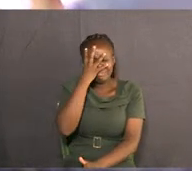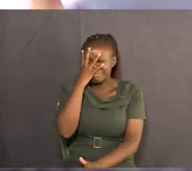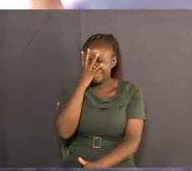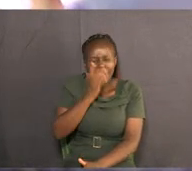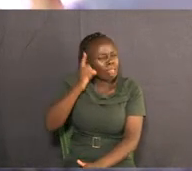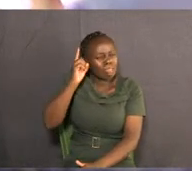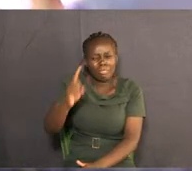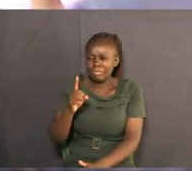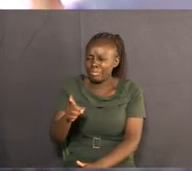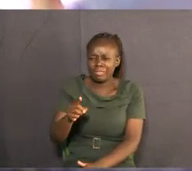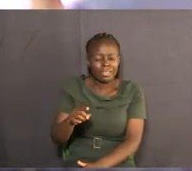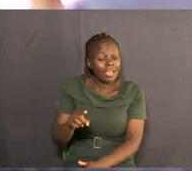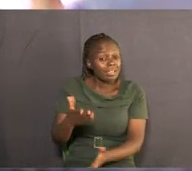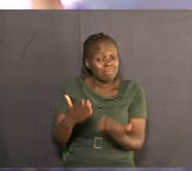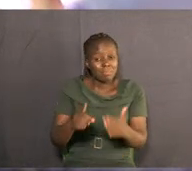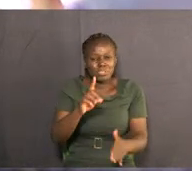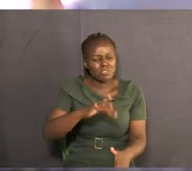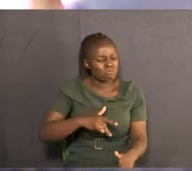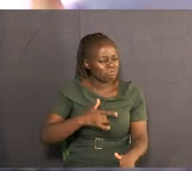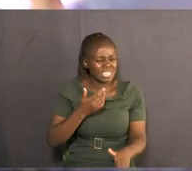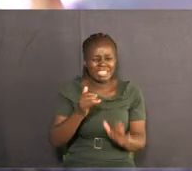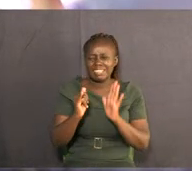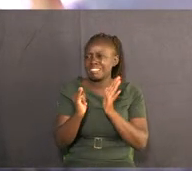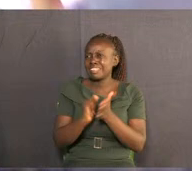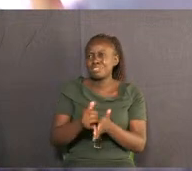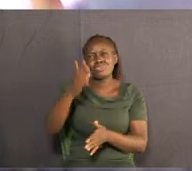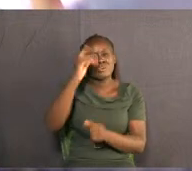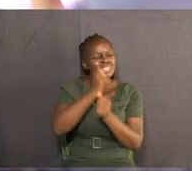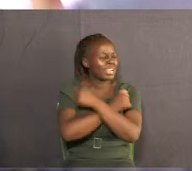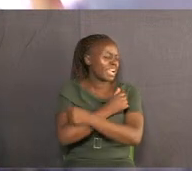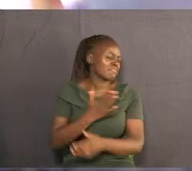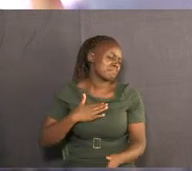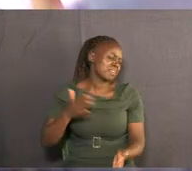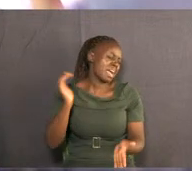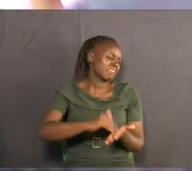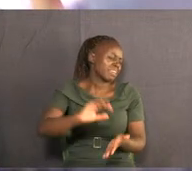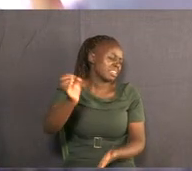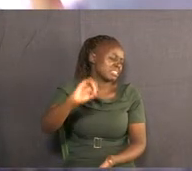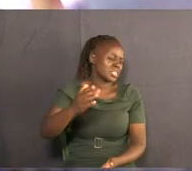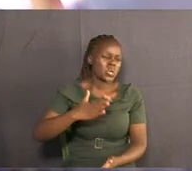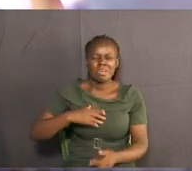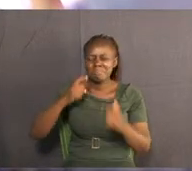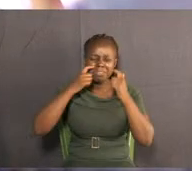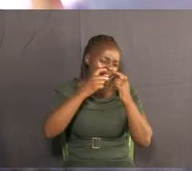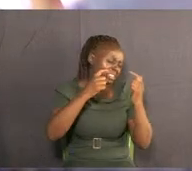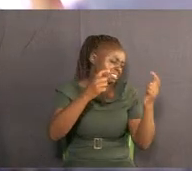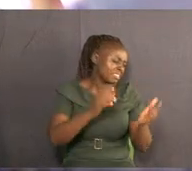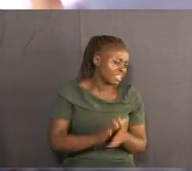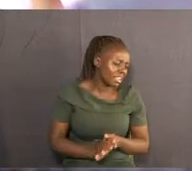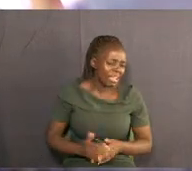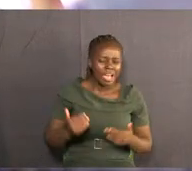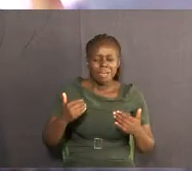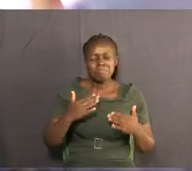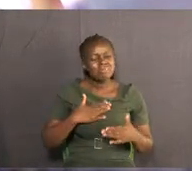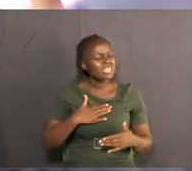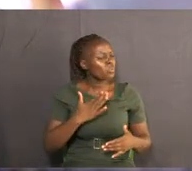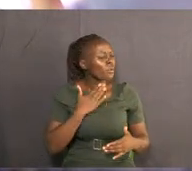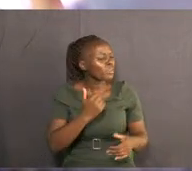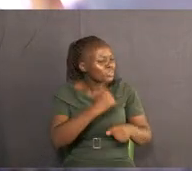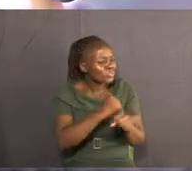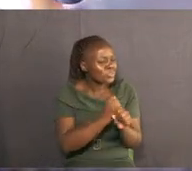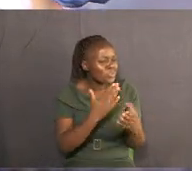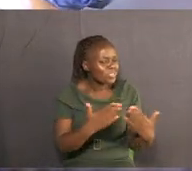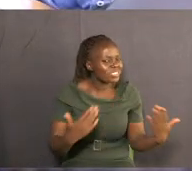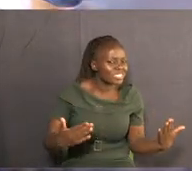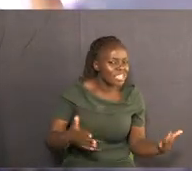by shame, or you're just feeling that God does not love me anymore because of what I've done, and there's something that I need to do? I need to